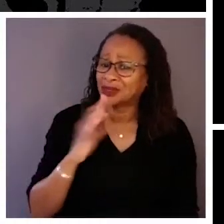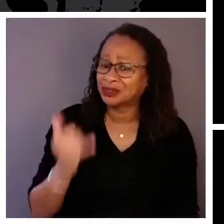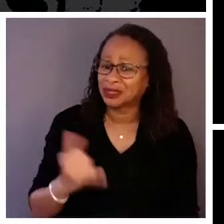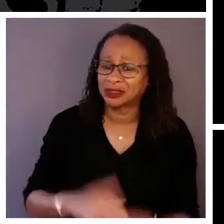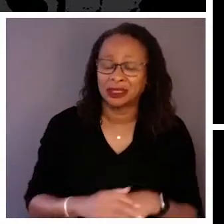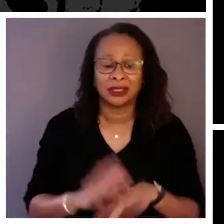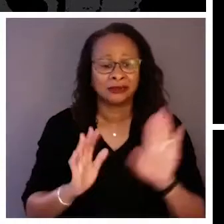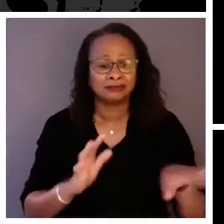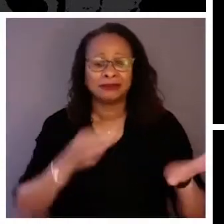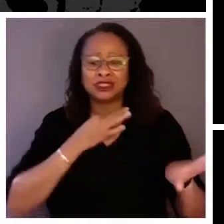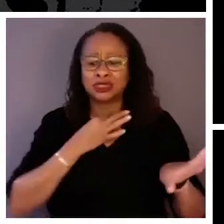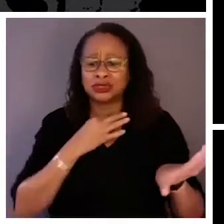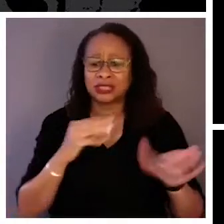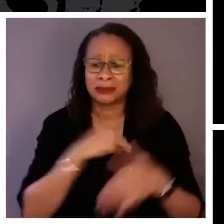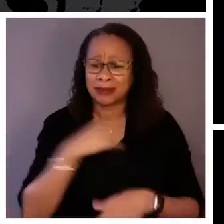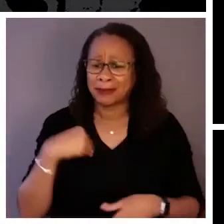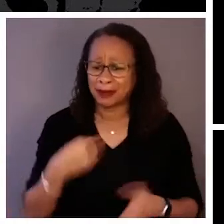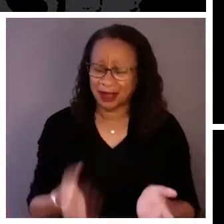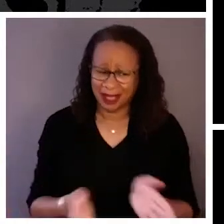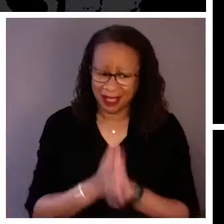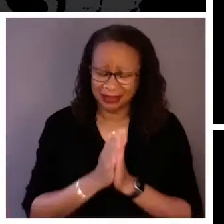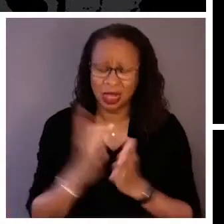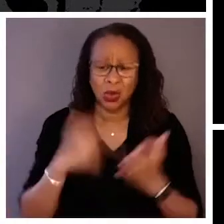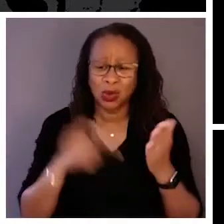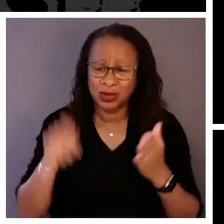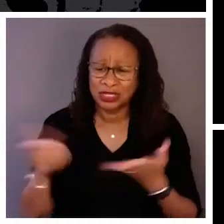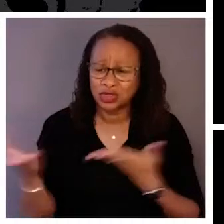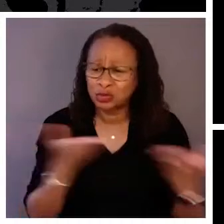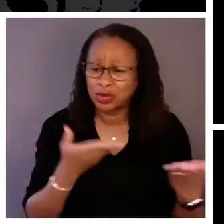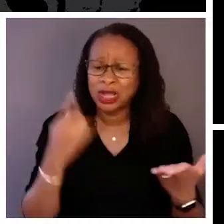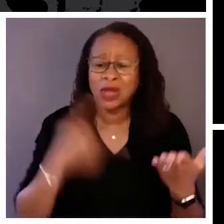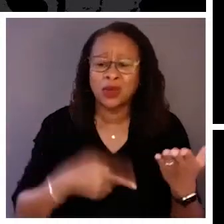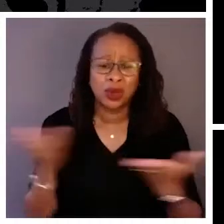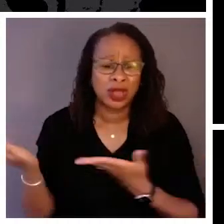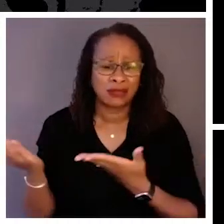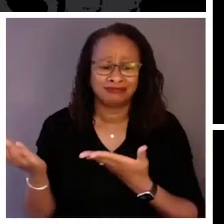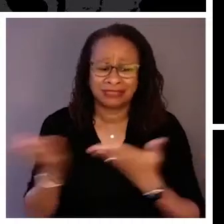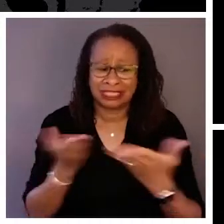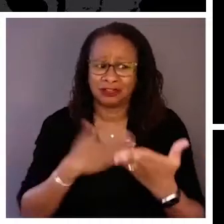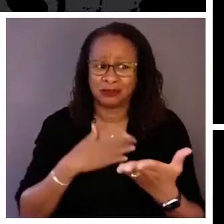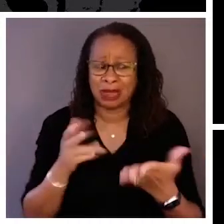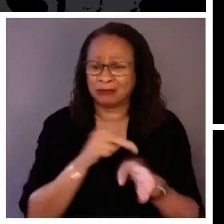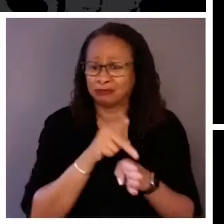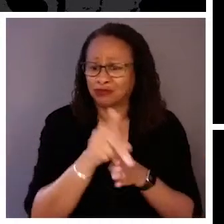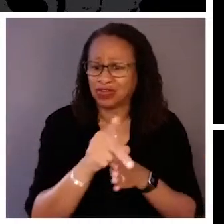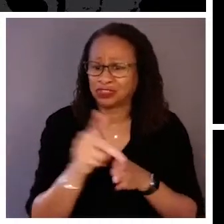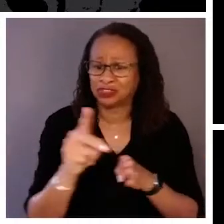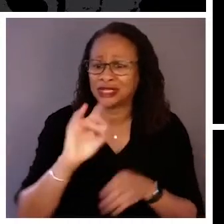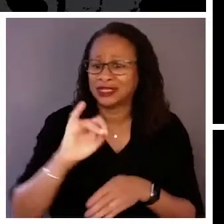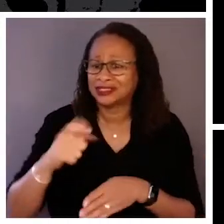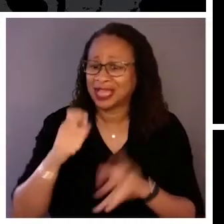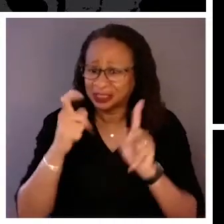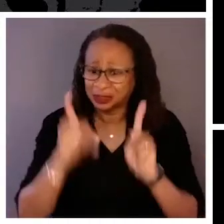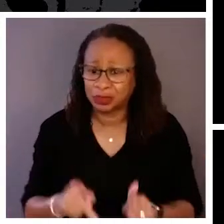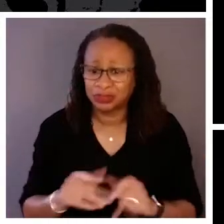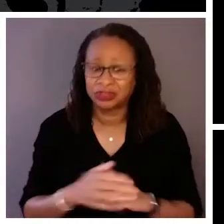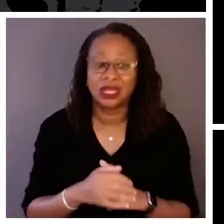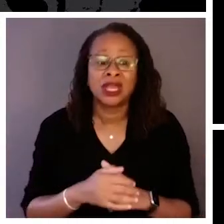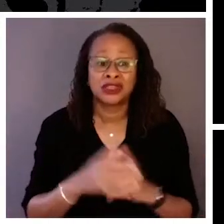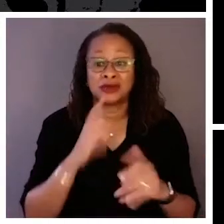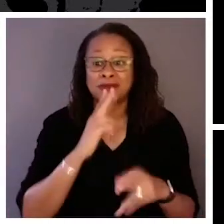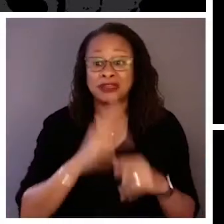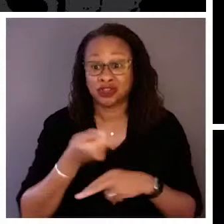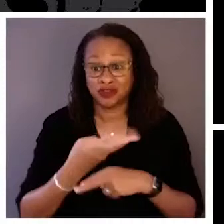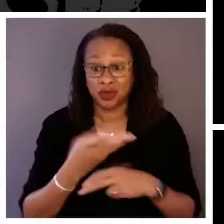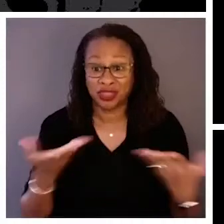often ask, okay, what do I actually need to bring? What do I give to my tax preparer? You mentioned a couple things already for specific circumstances. Mm-hmm. What